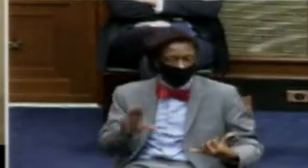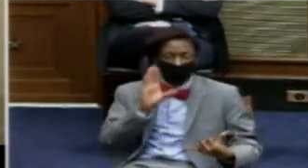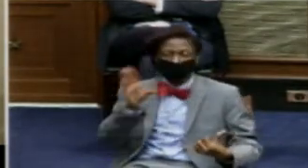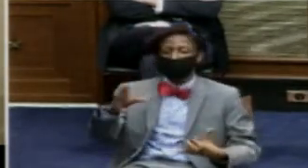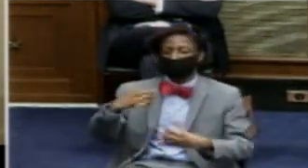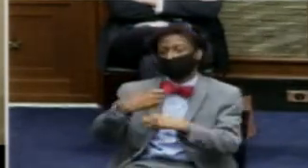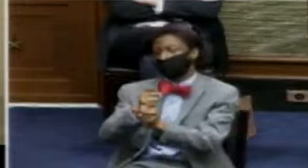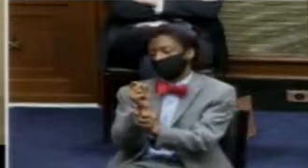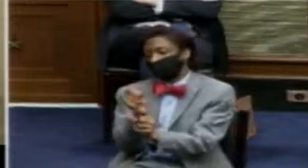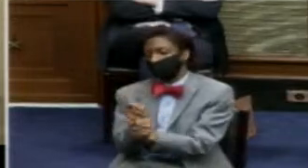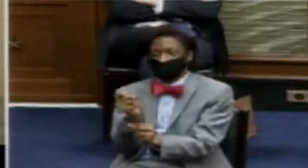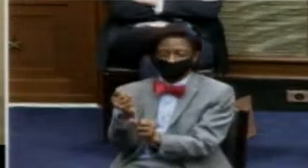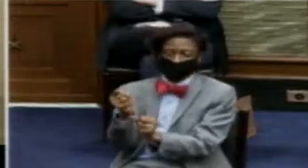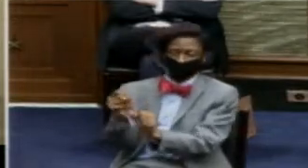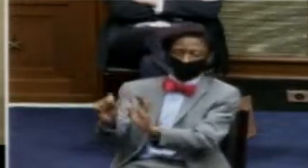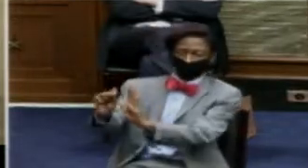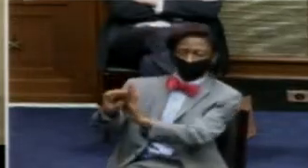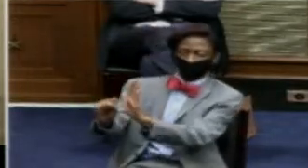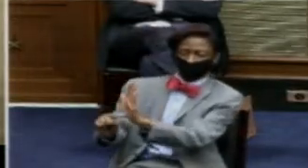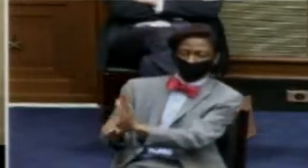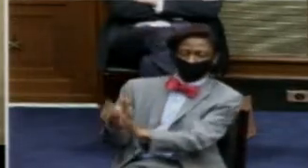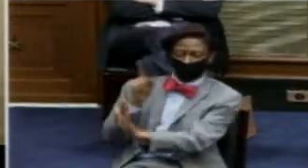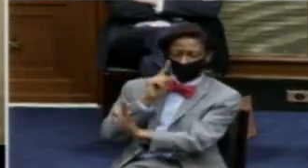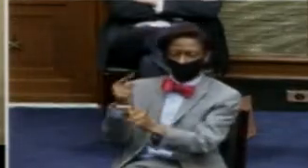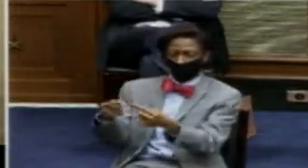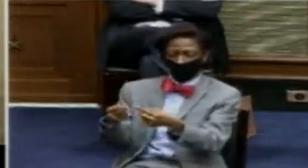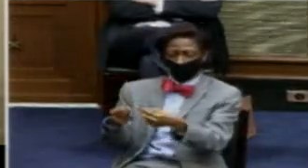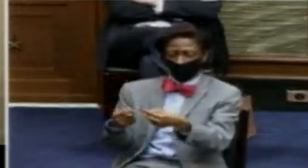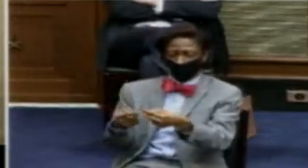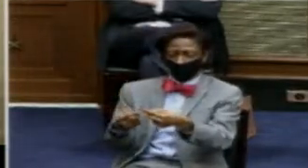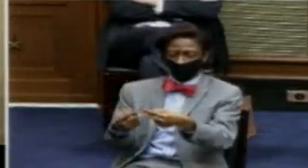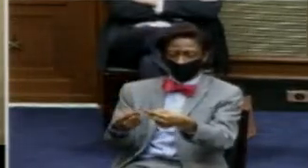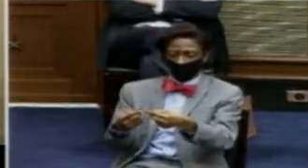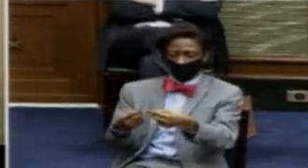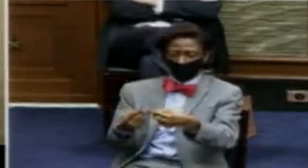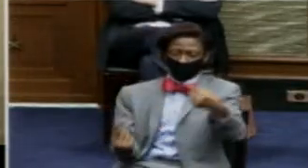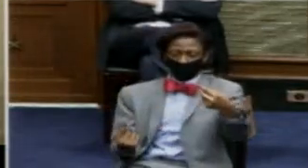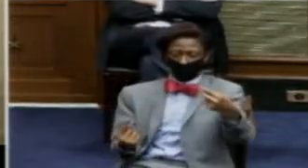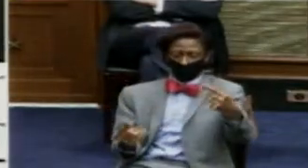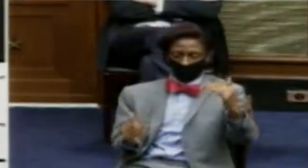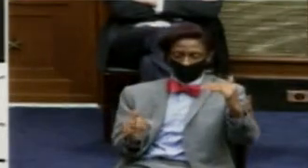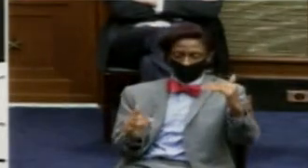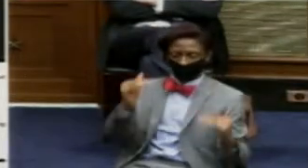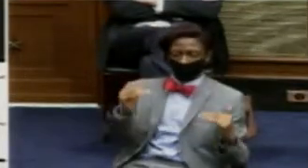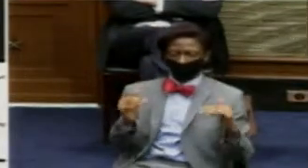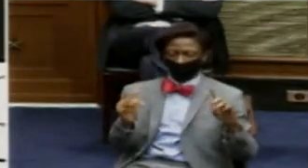a state to counterbalance DC?